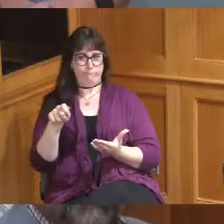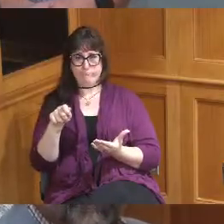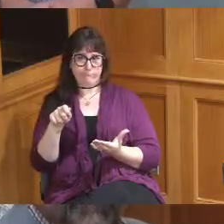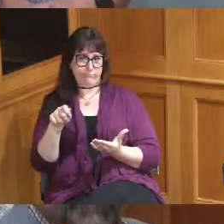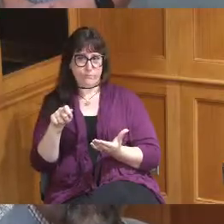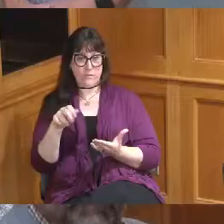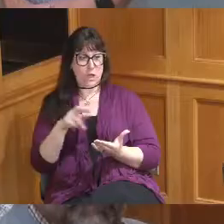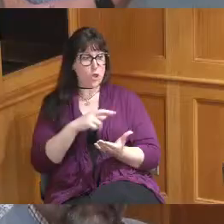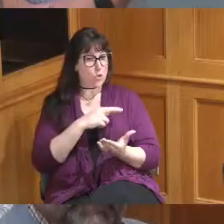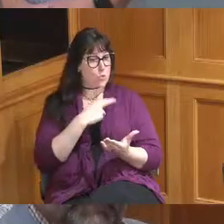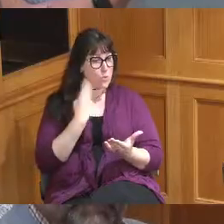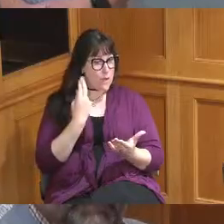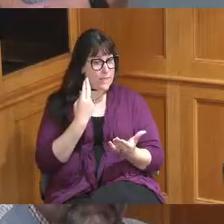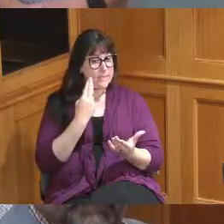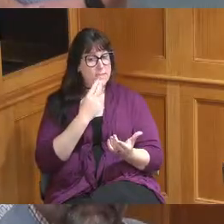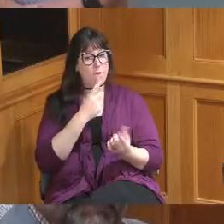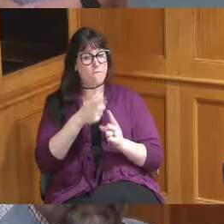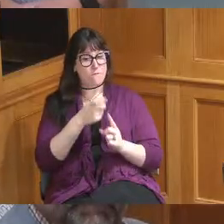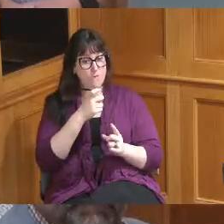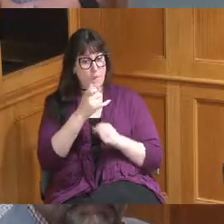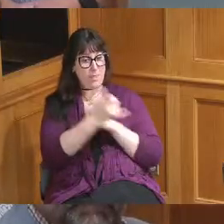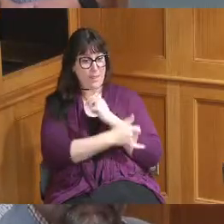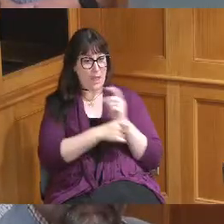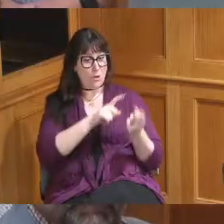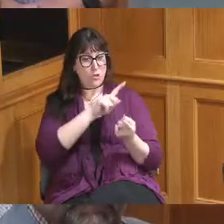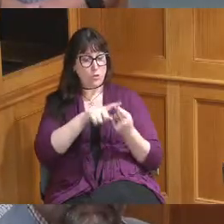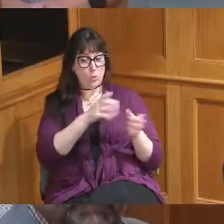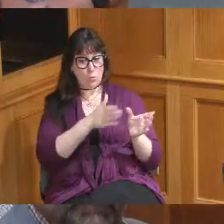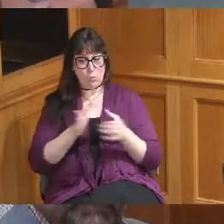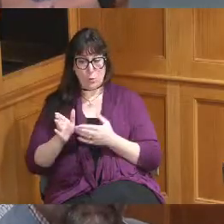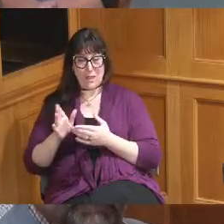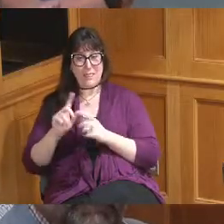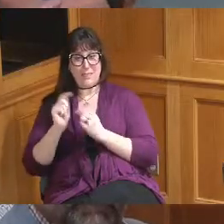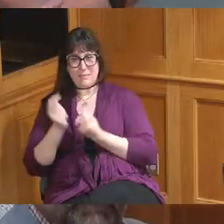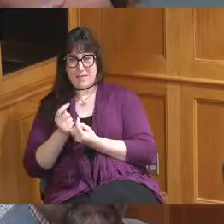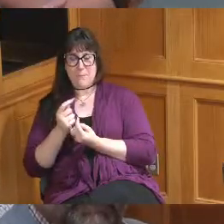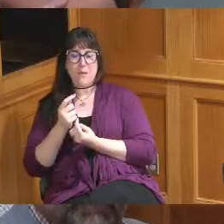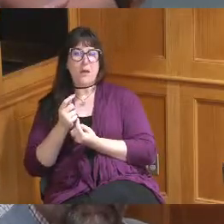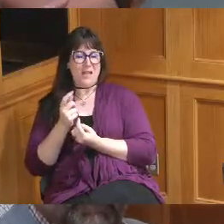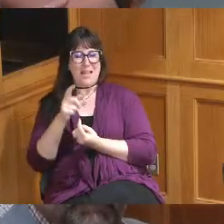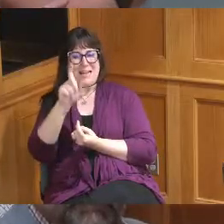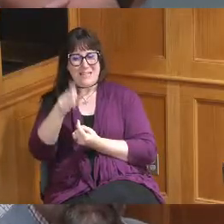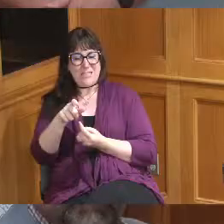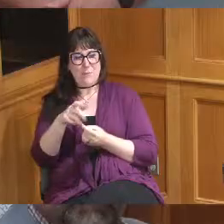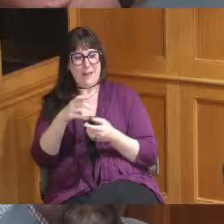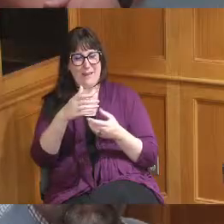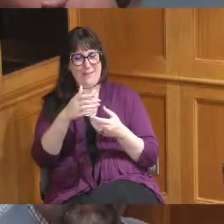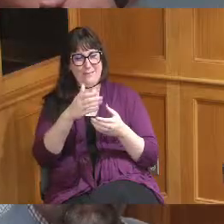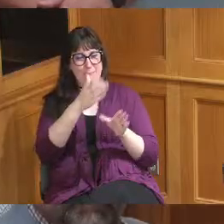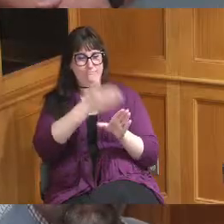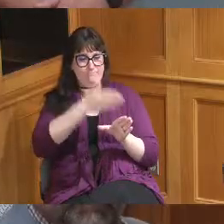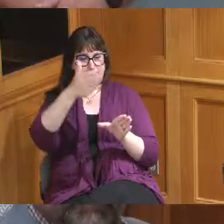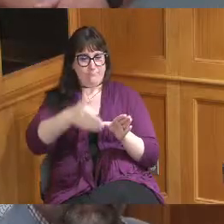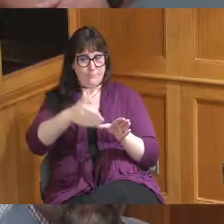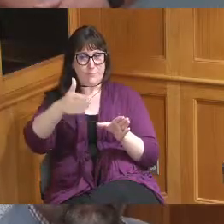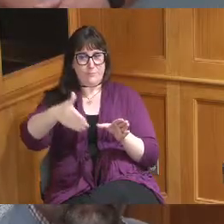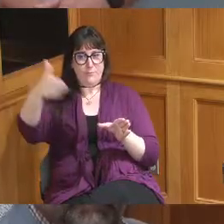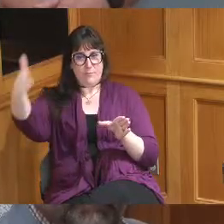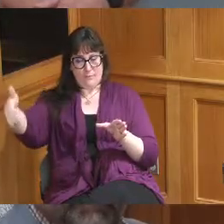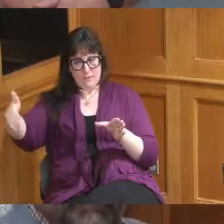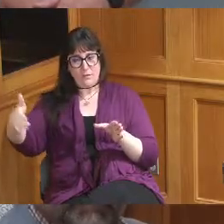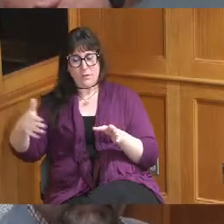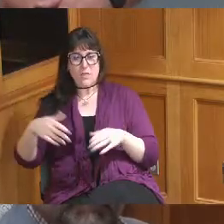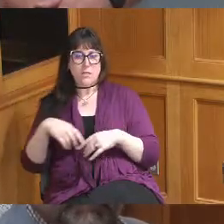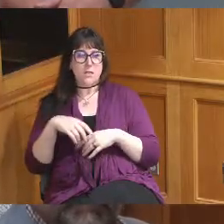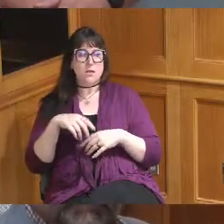the county over to the team automatically. It happens in phases, and that's what we've done. So we've created a business arrangement,